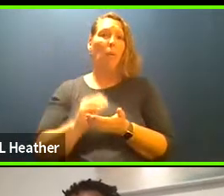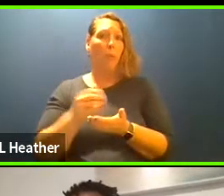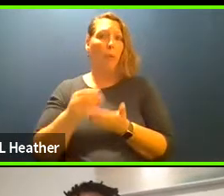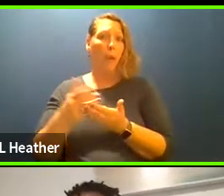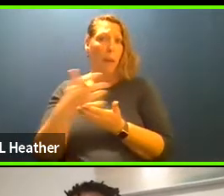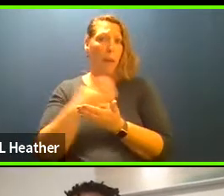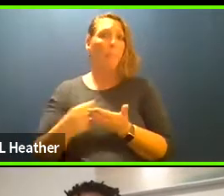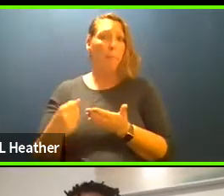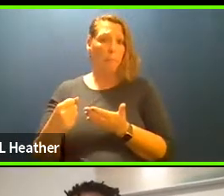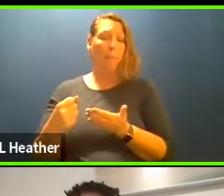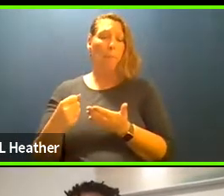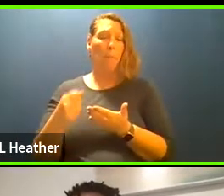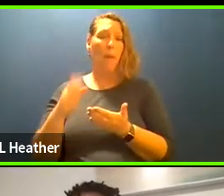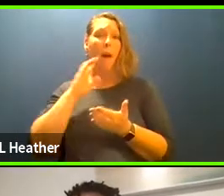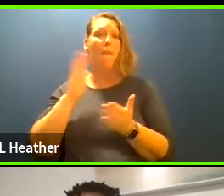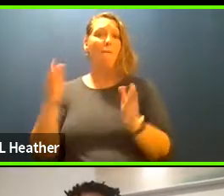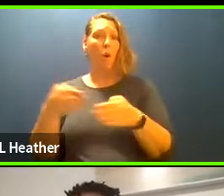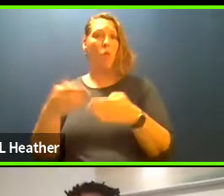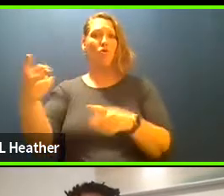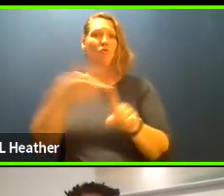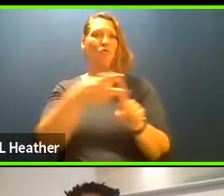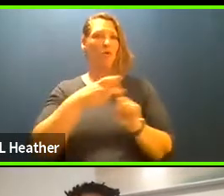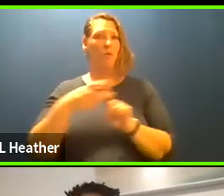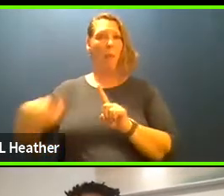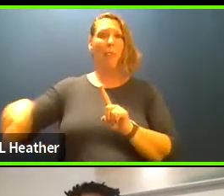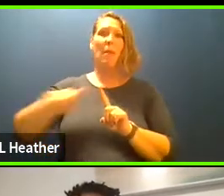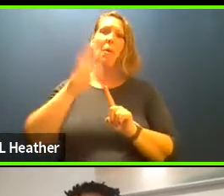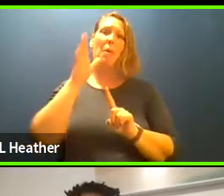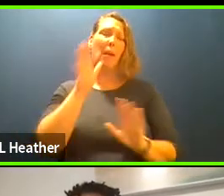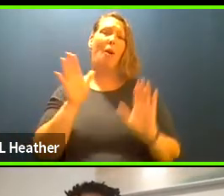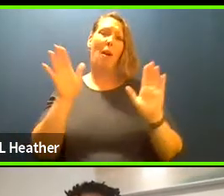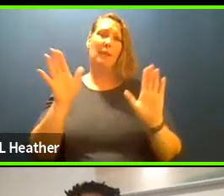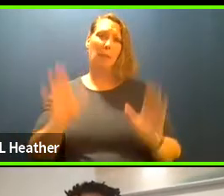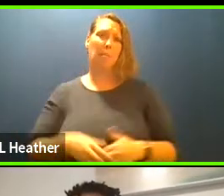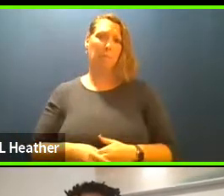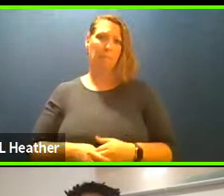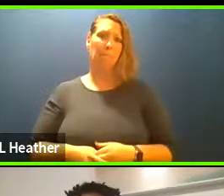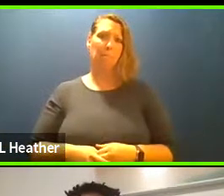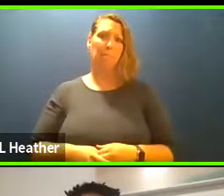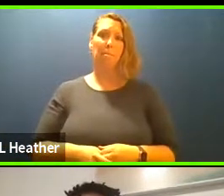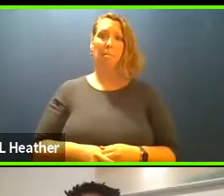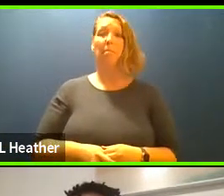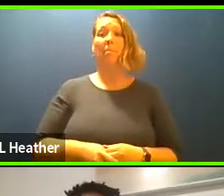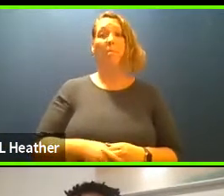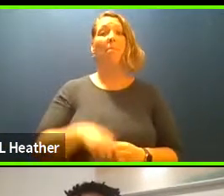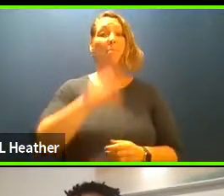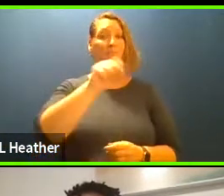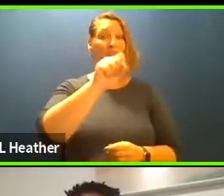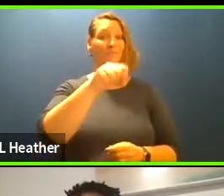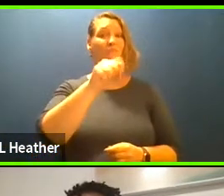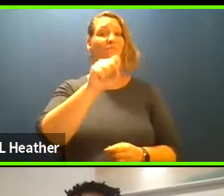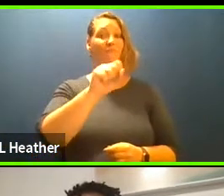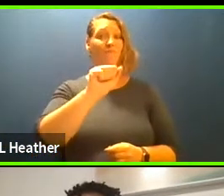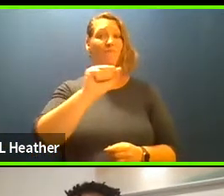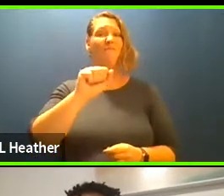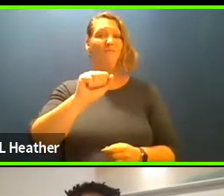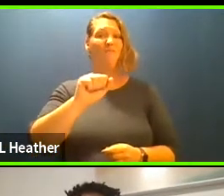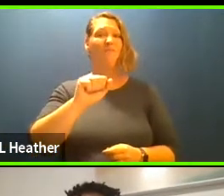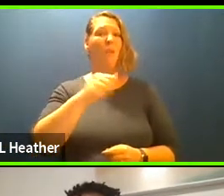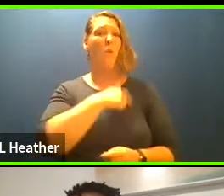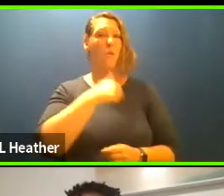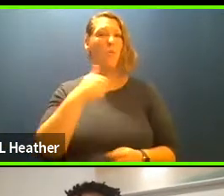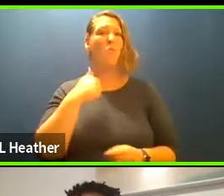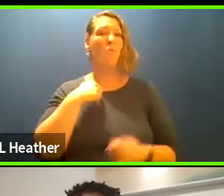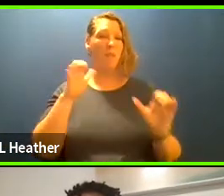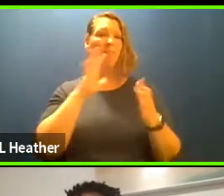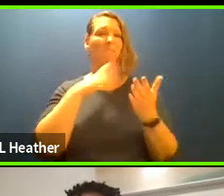and focusing on the recruitment there, it would be awesome. I will tell you, Yolanda, we did have that discussion. I